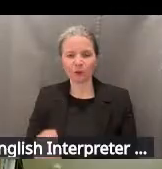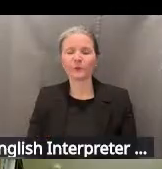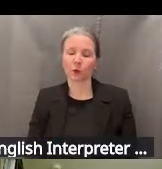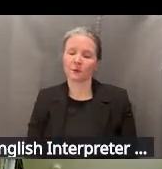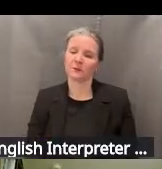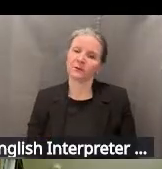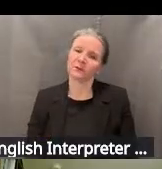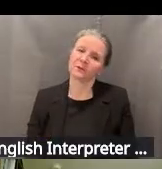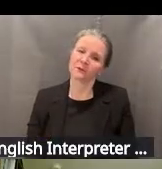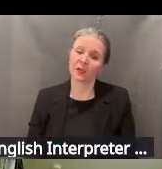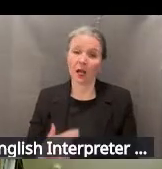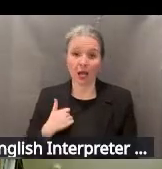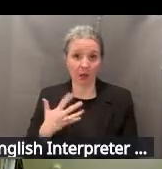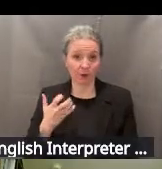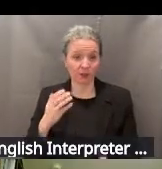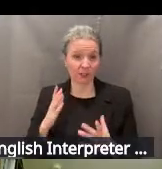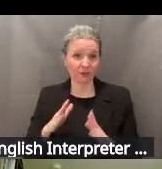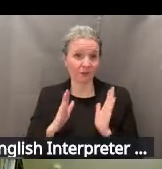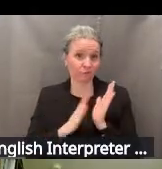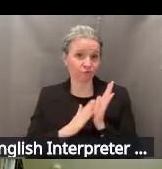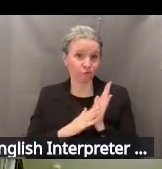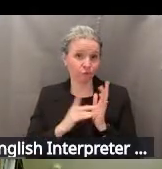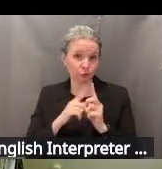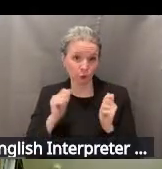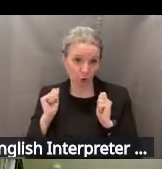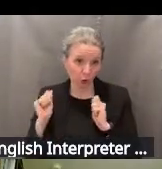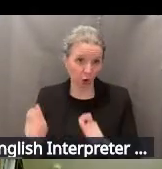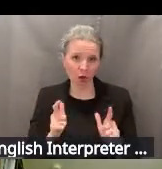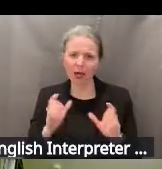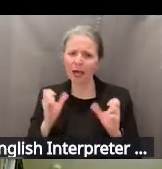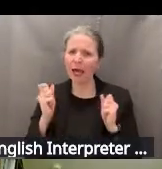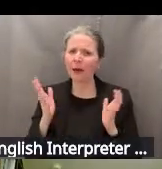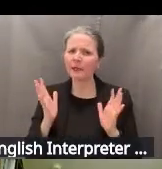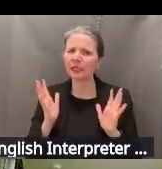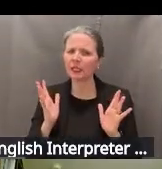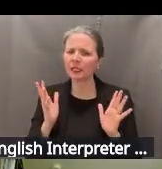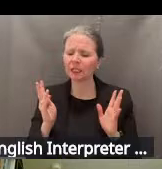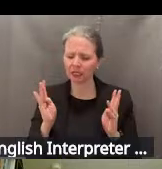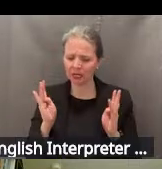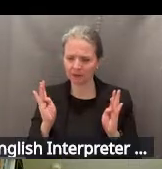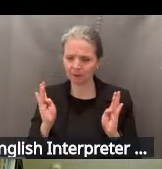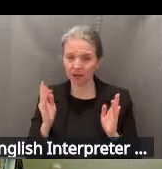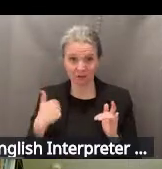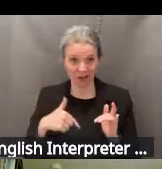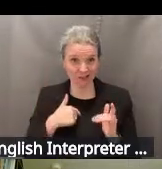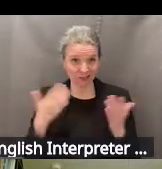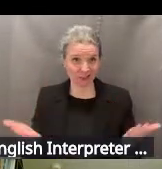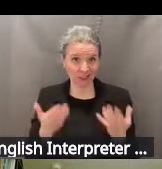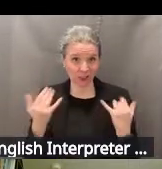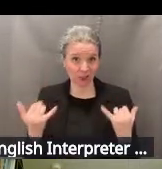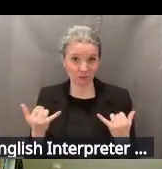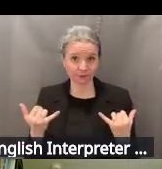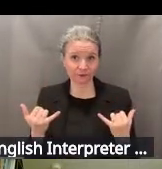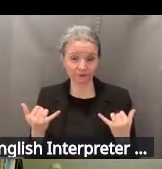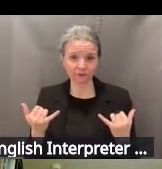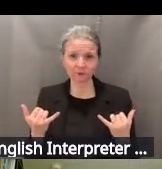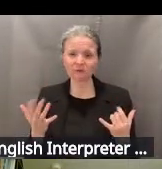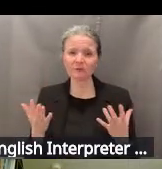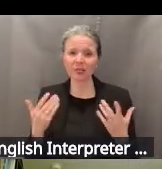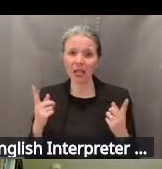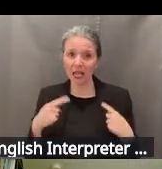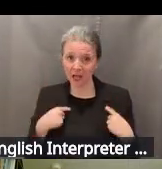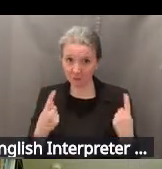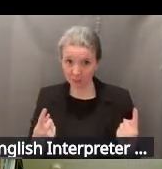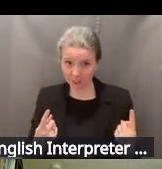Well, I just want to give a shout out to all of those. How many of us on the call have